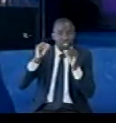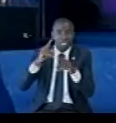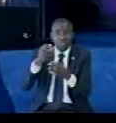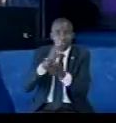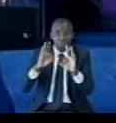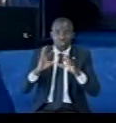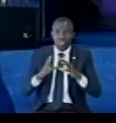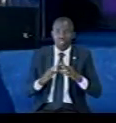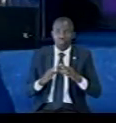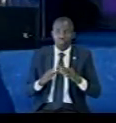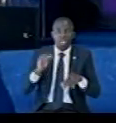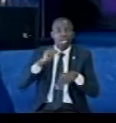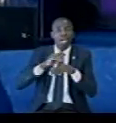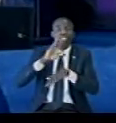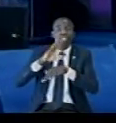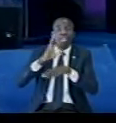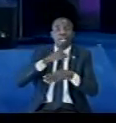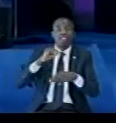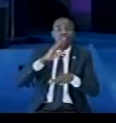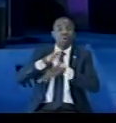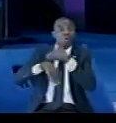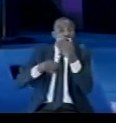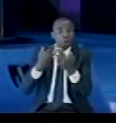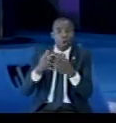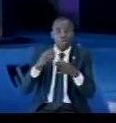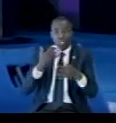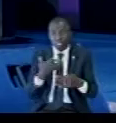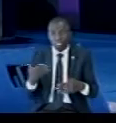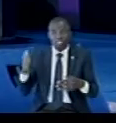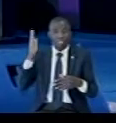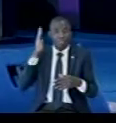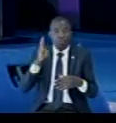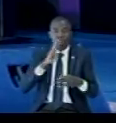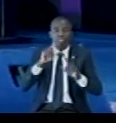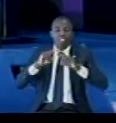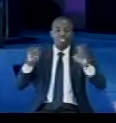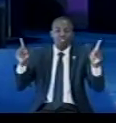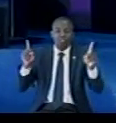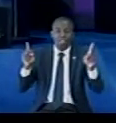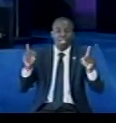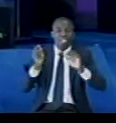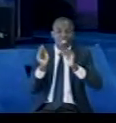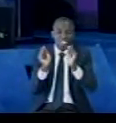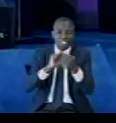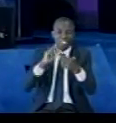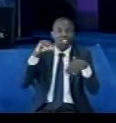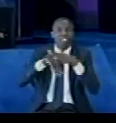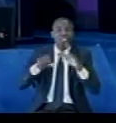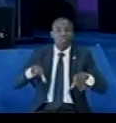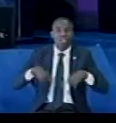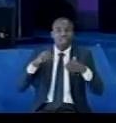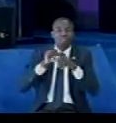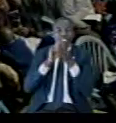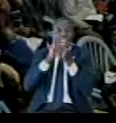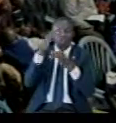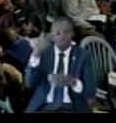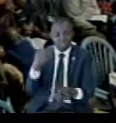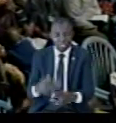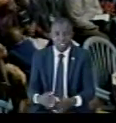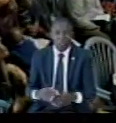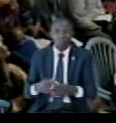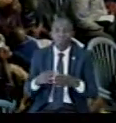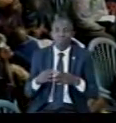free. And all things will become different and change in your life in